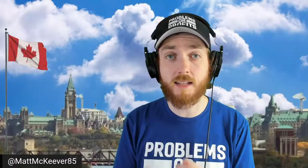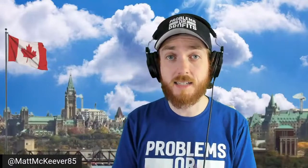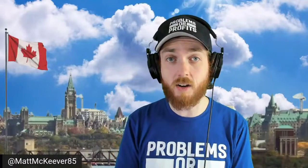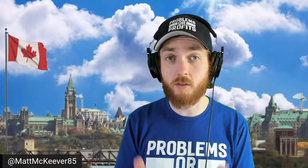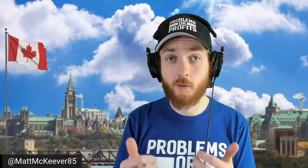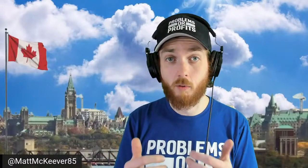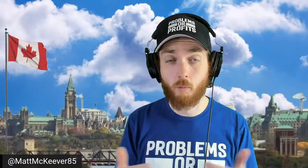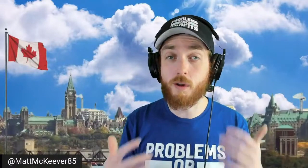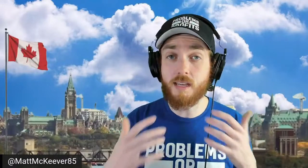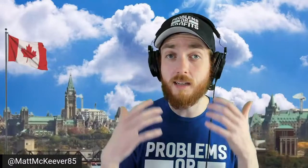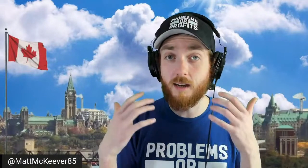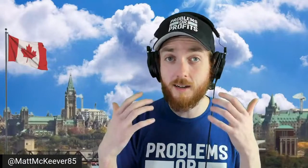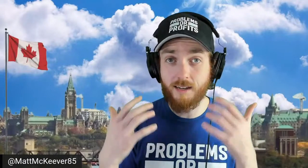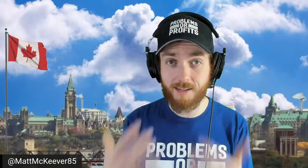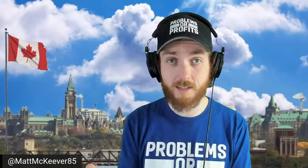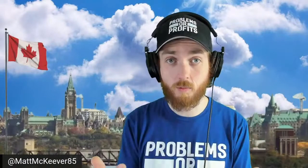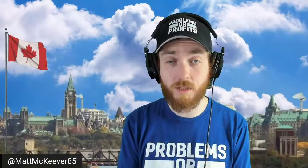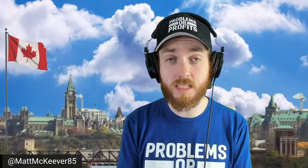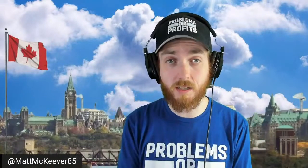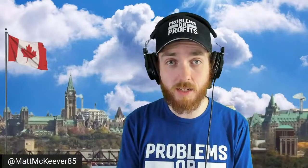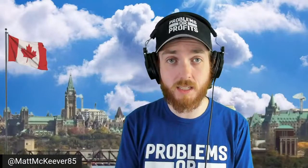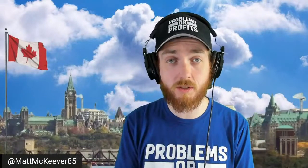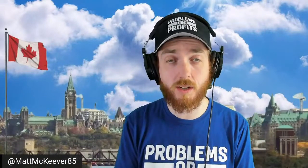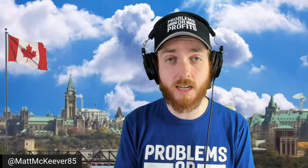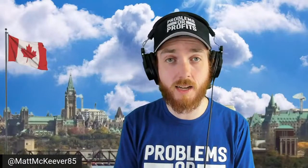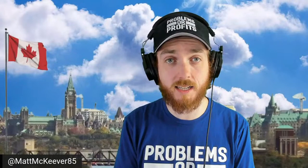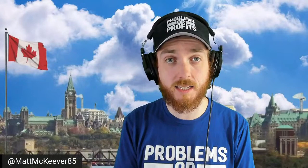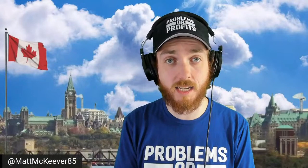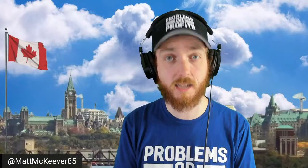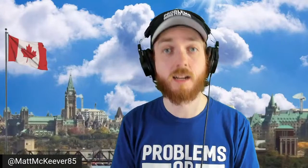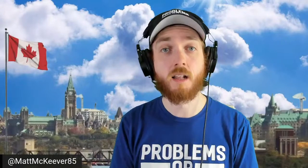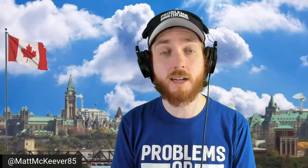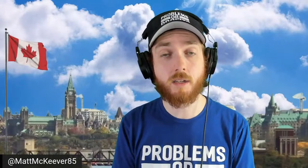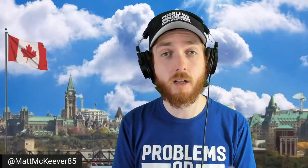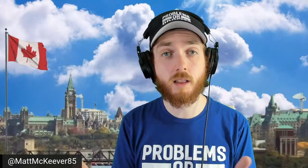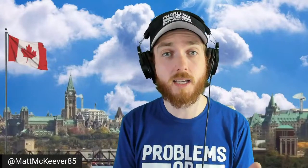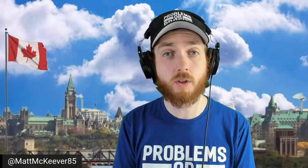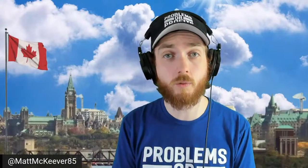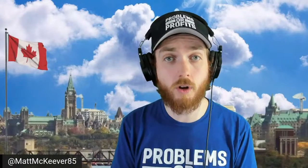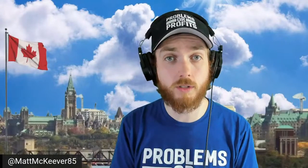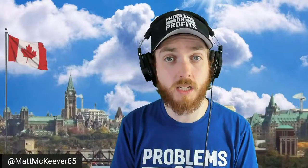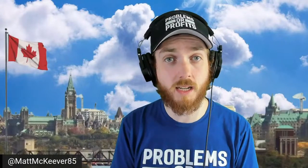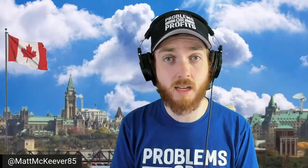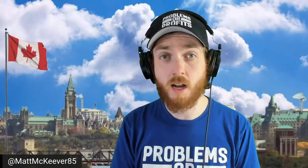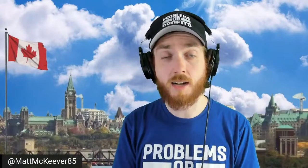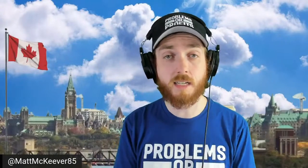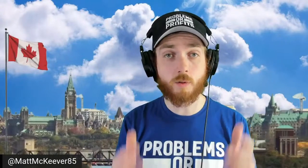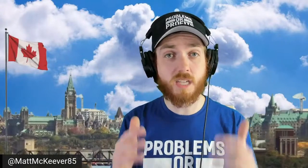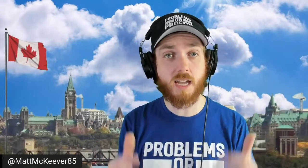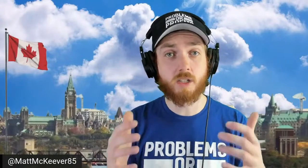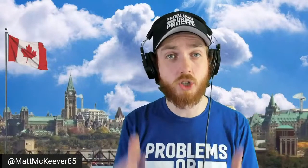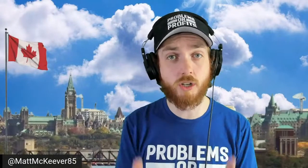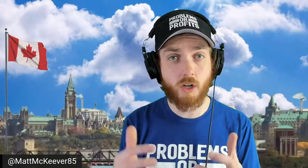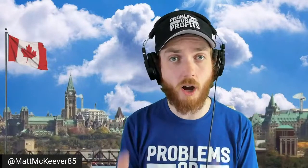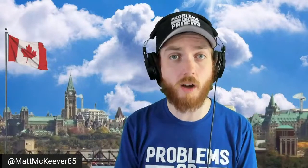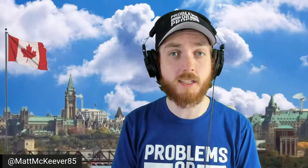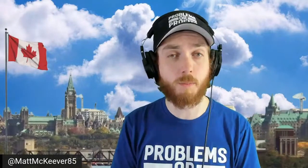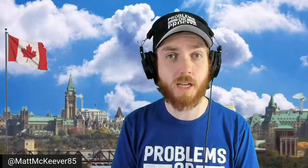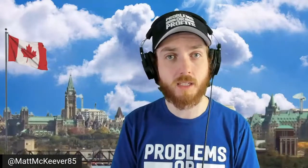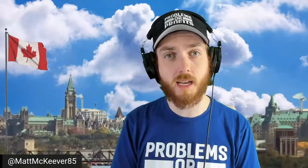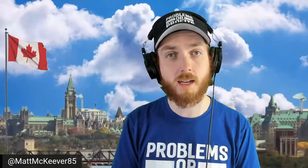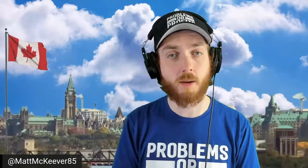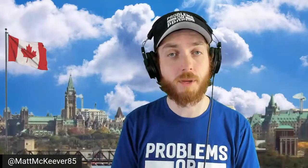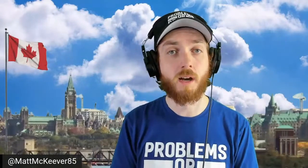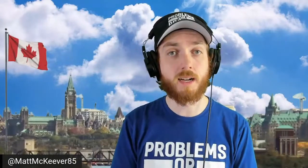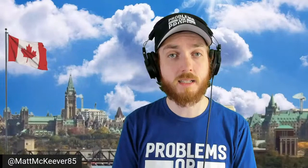And until we seriously draw that line in the sand. Like Thoreau said, until 10 good, honest